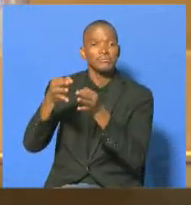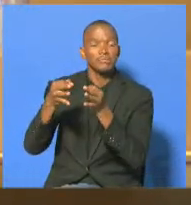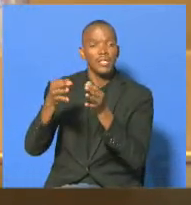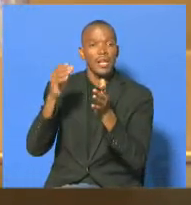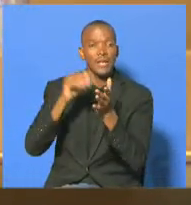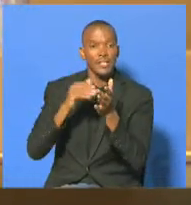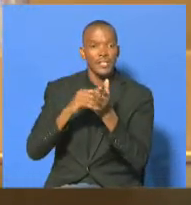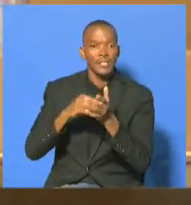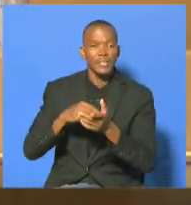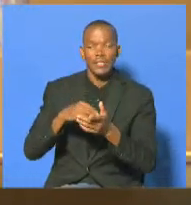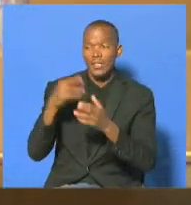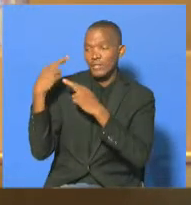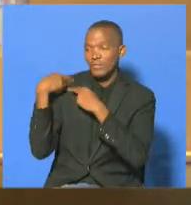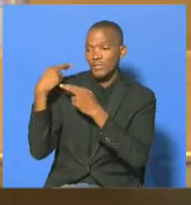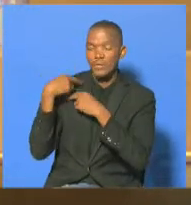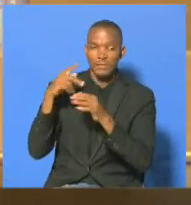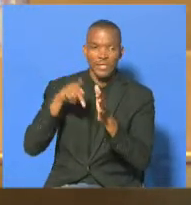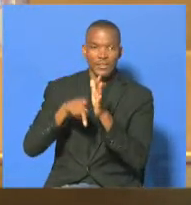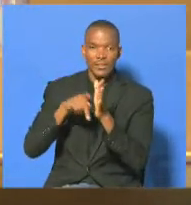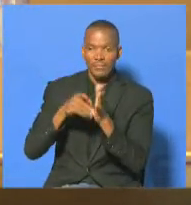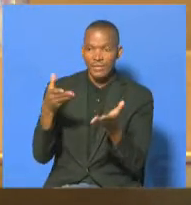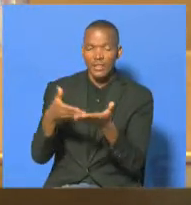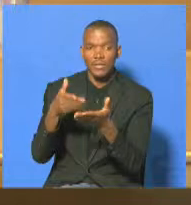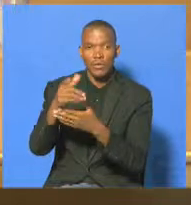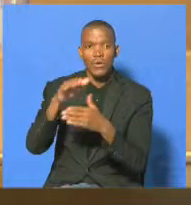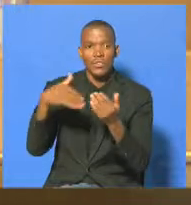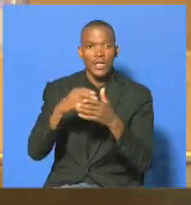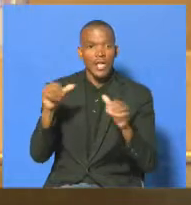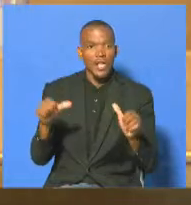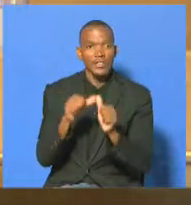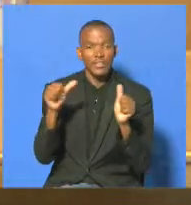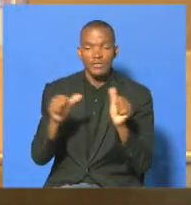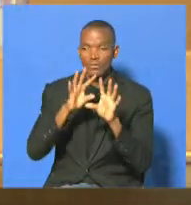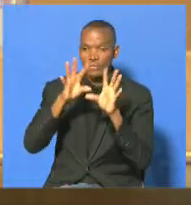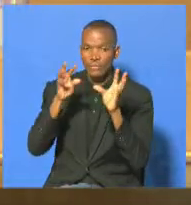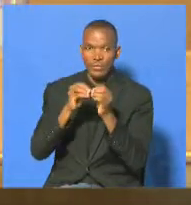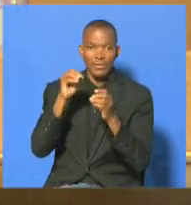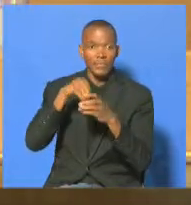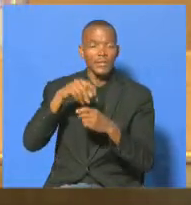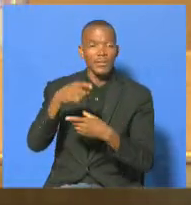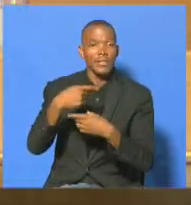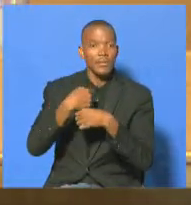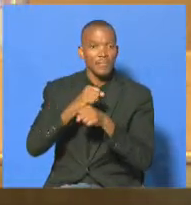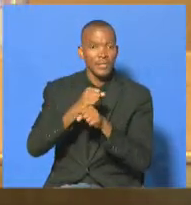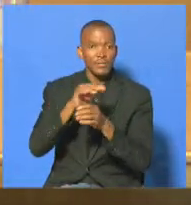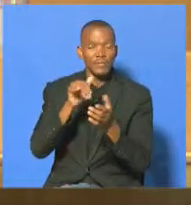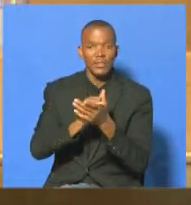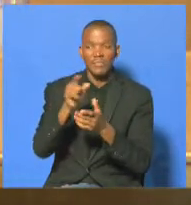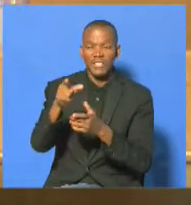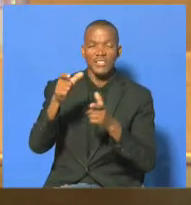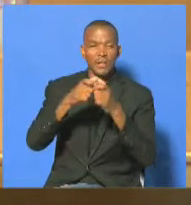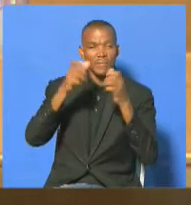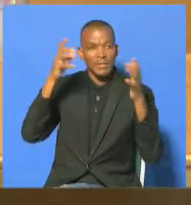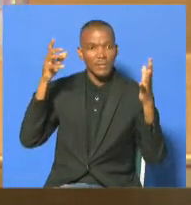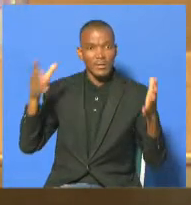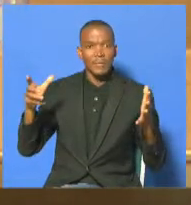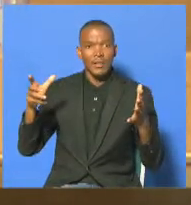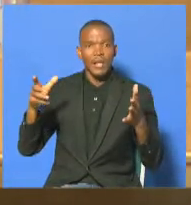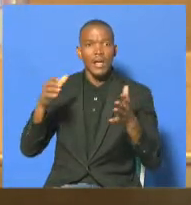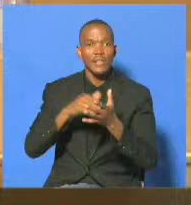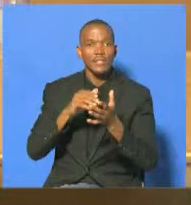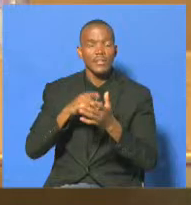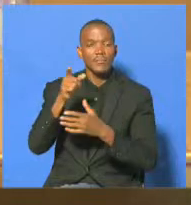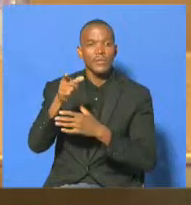hunting and the income and activities it generates is one of the largest contributors to